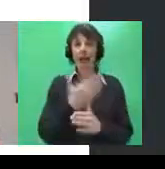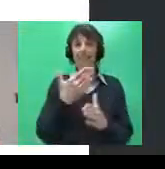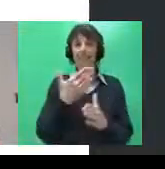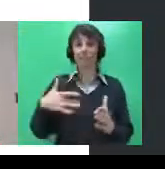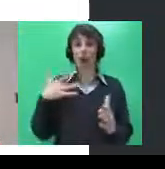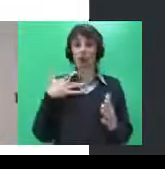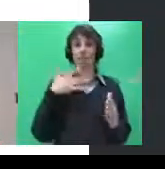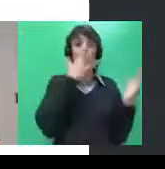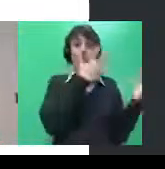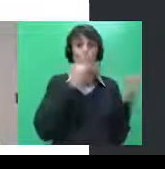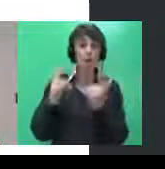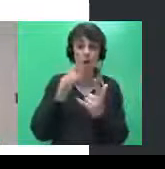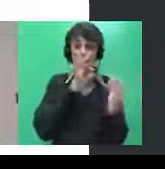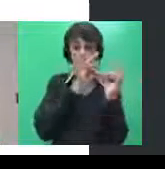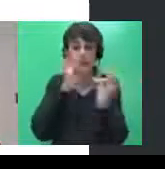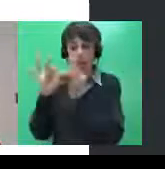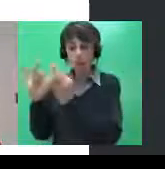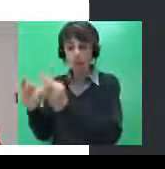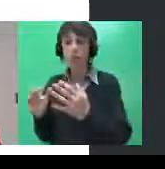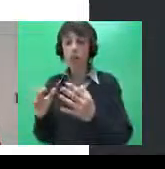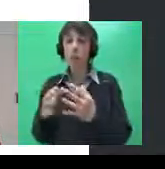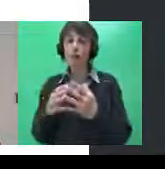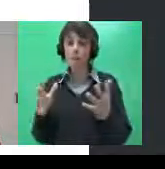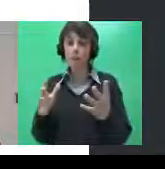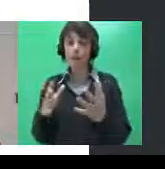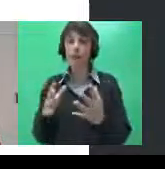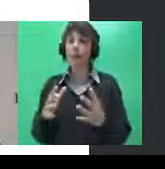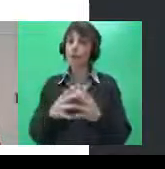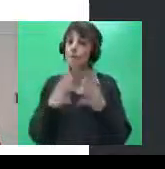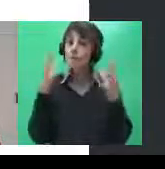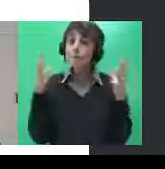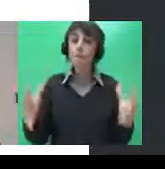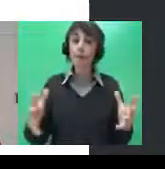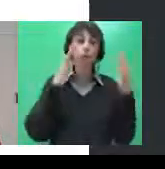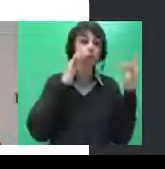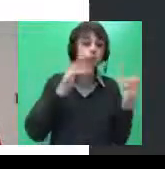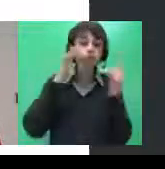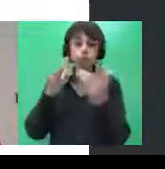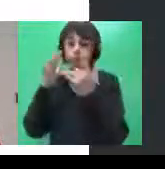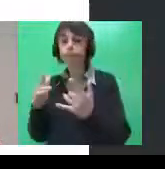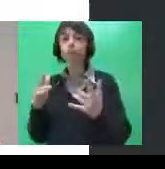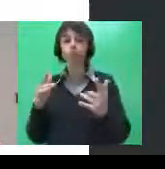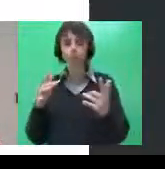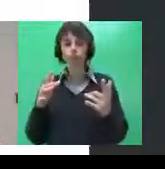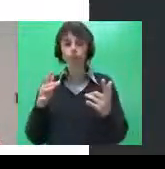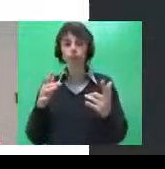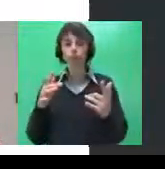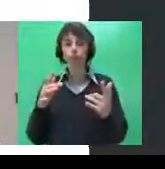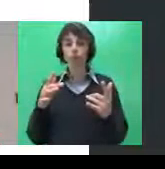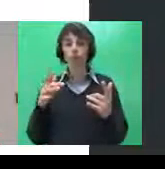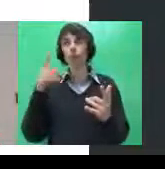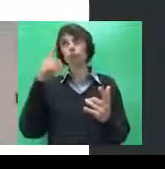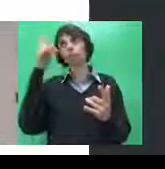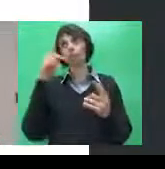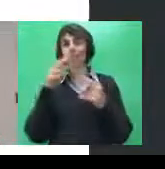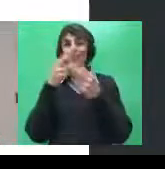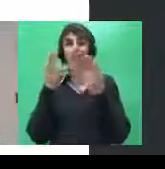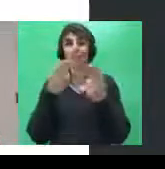familiar with the Active Lives survey. It's the biggest sort of physical activity surveillance program we have in the country. It's held in very high international